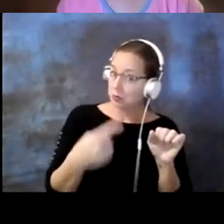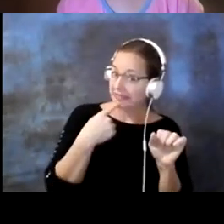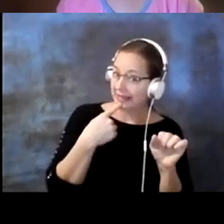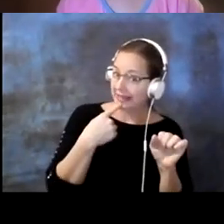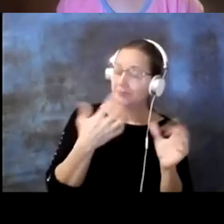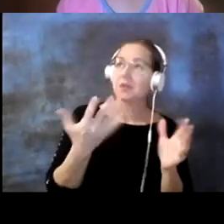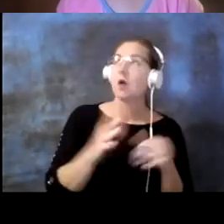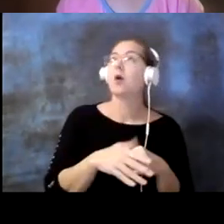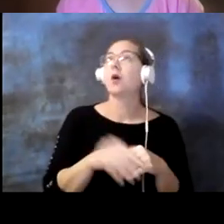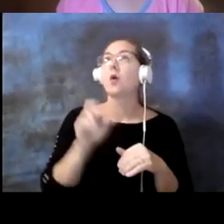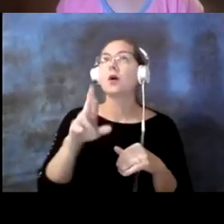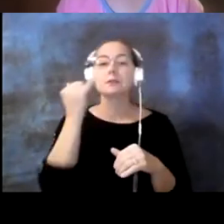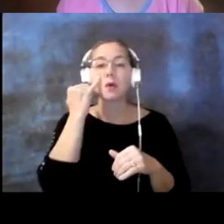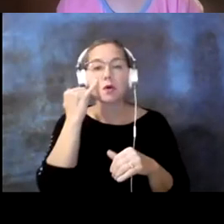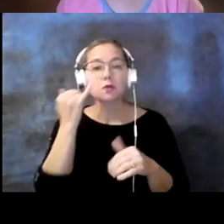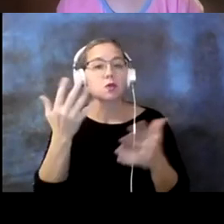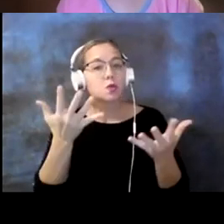to be able to